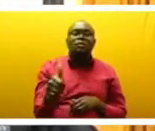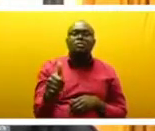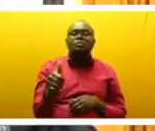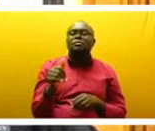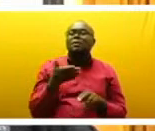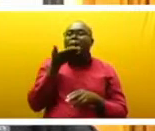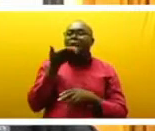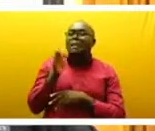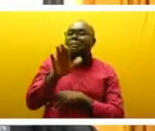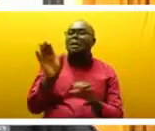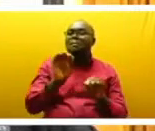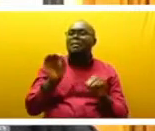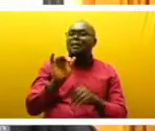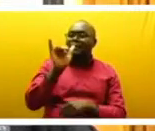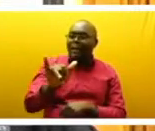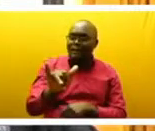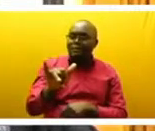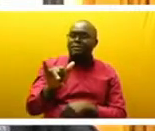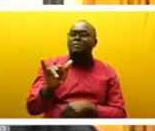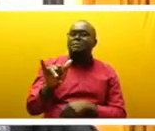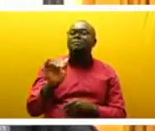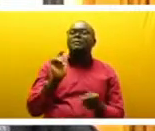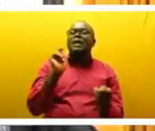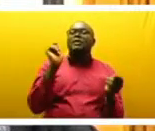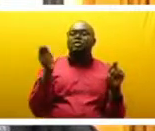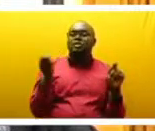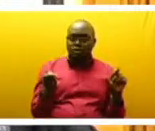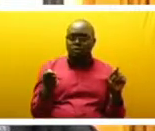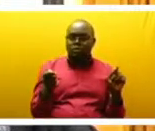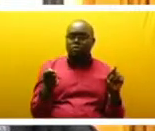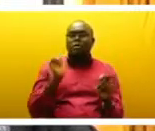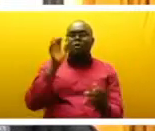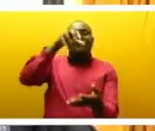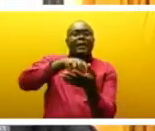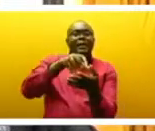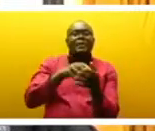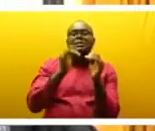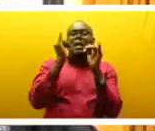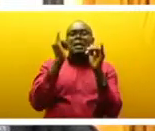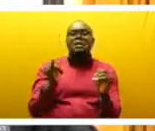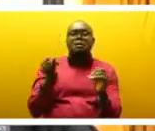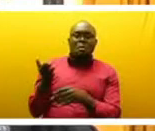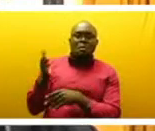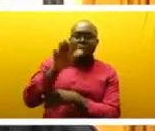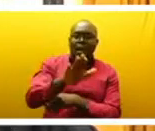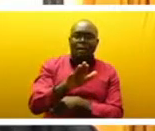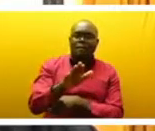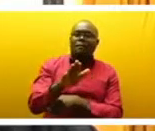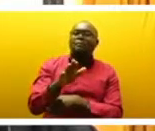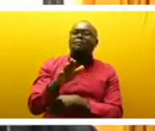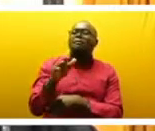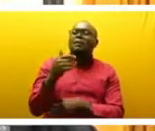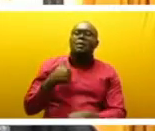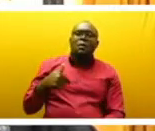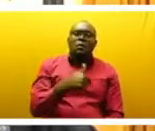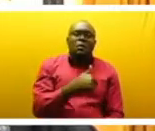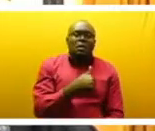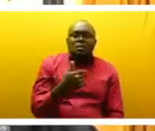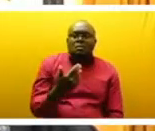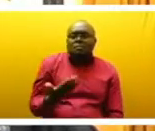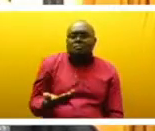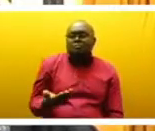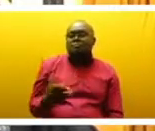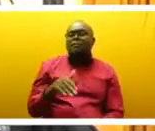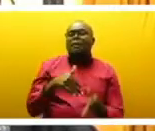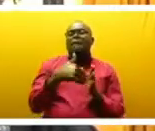reply. It is a rehash of the case afresh. And it is leaving us in a very